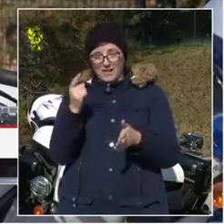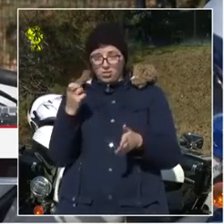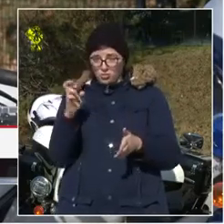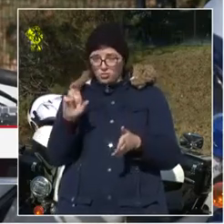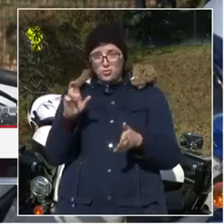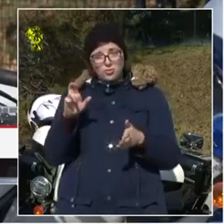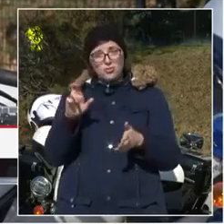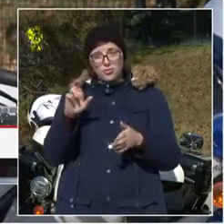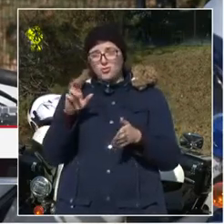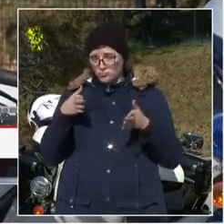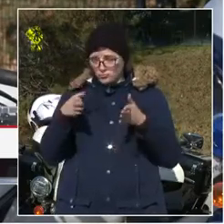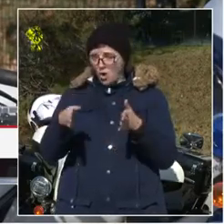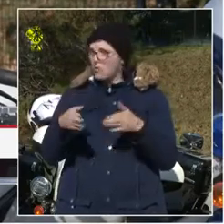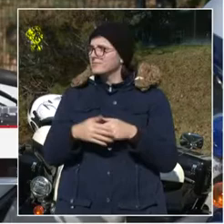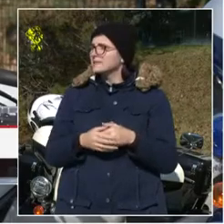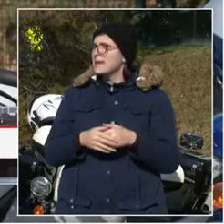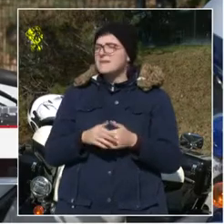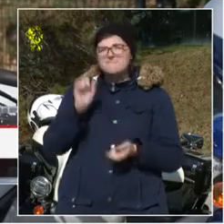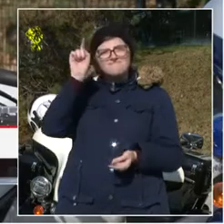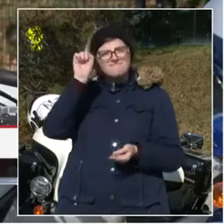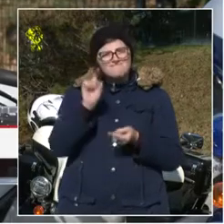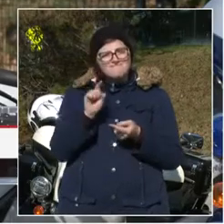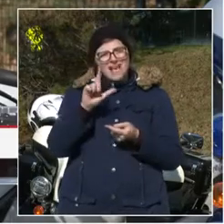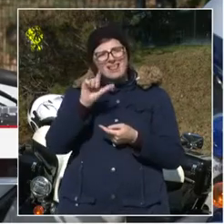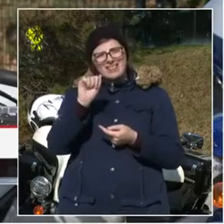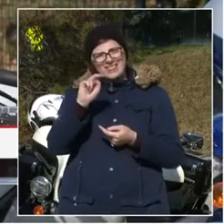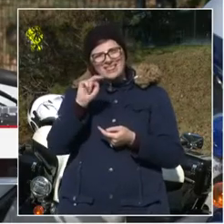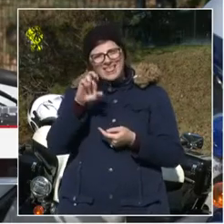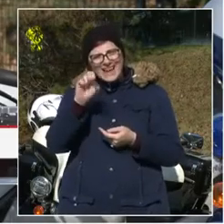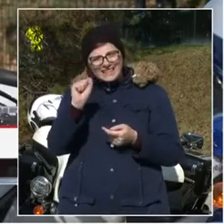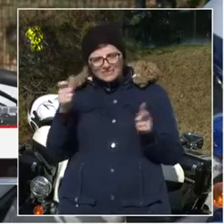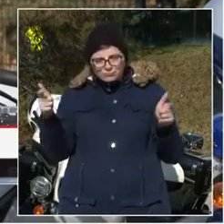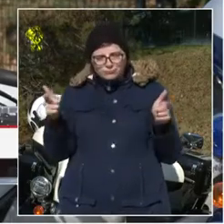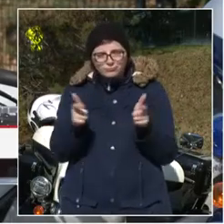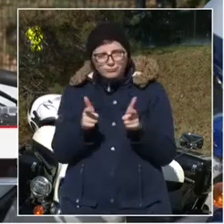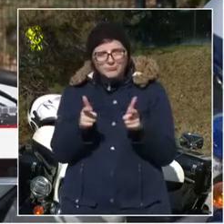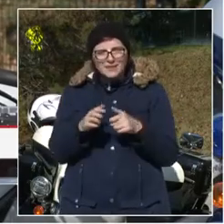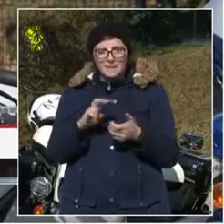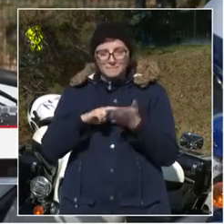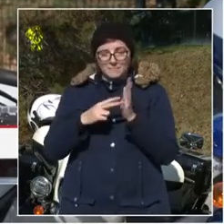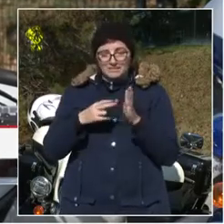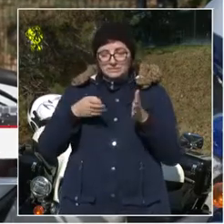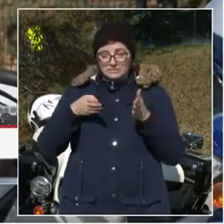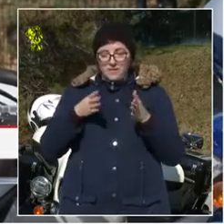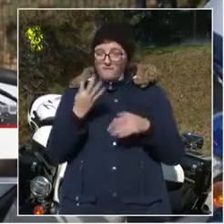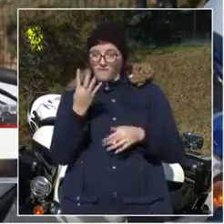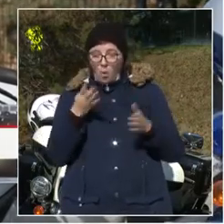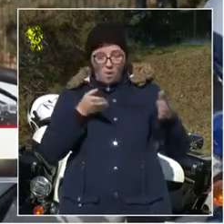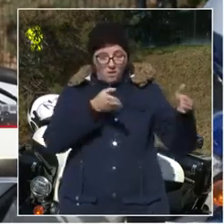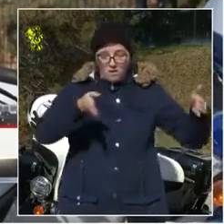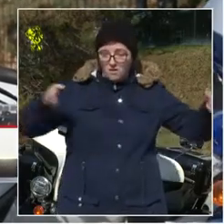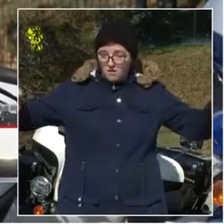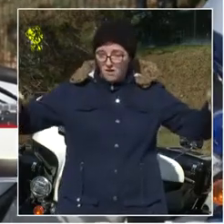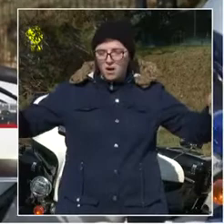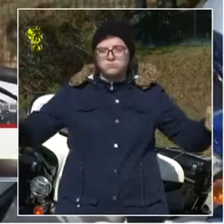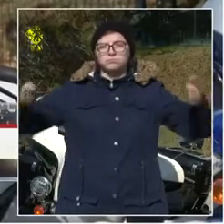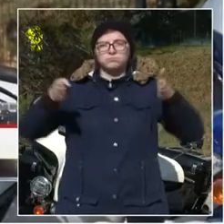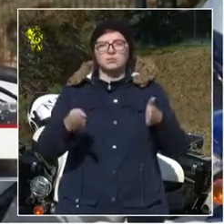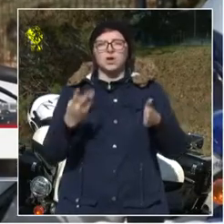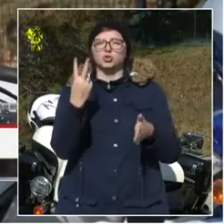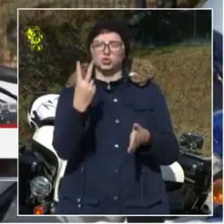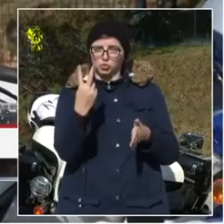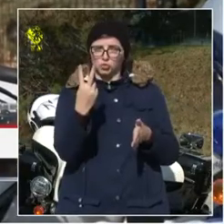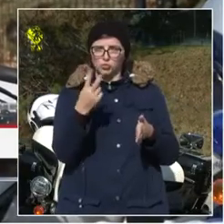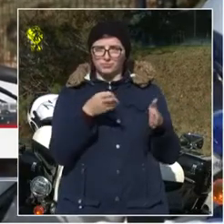is some of the lane reductions, or we may refer to them as a road dial. We'll reduce the lanes from 4 down to 2 lanes with